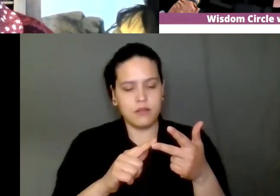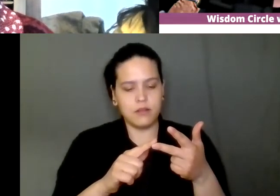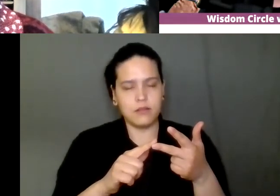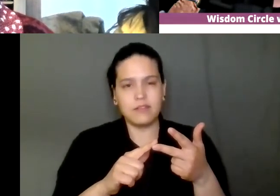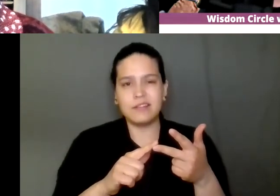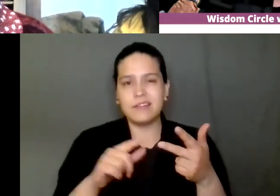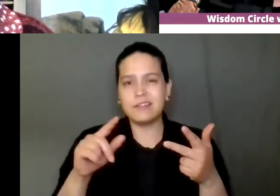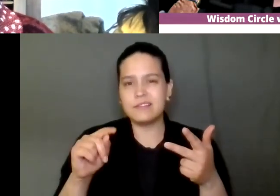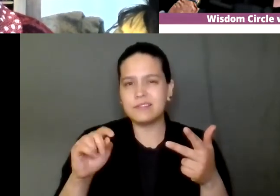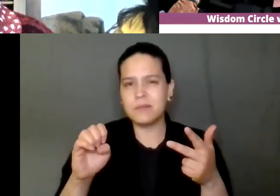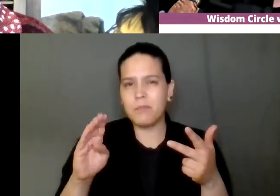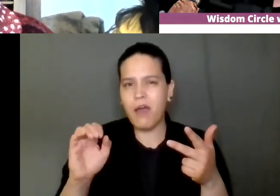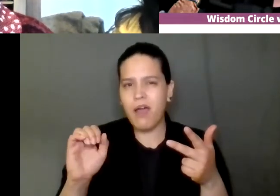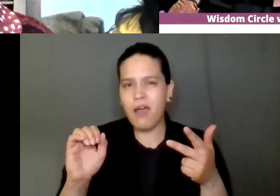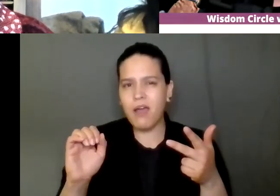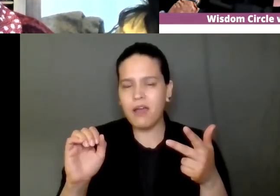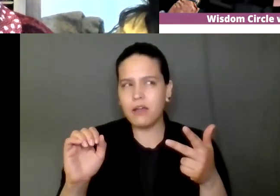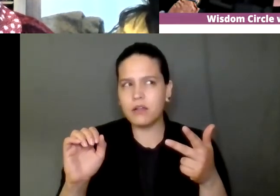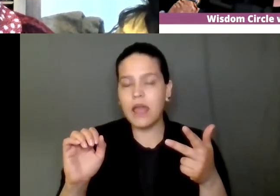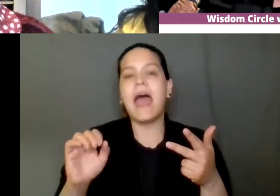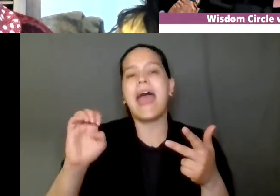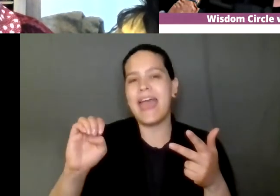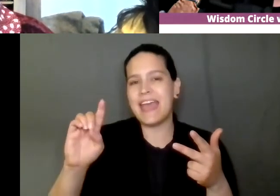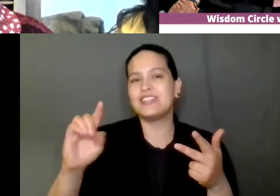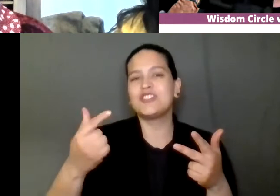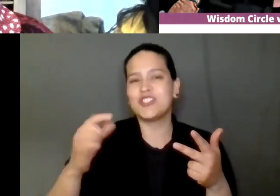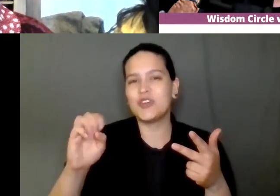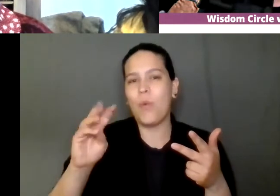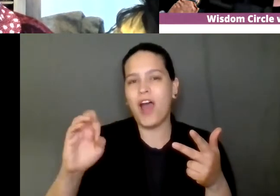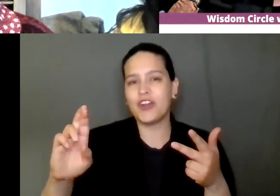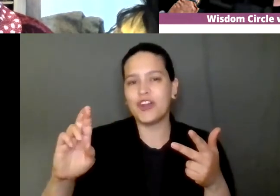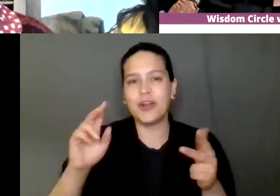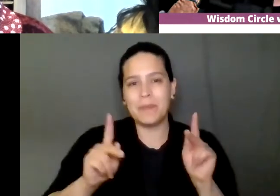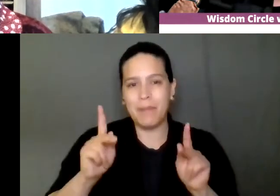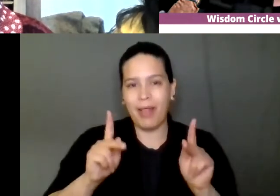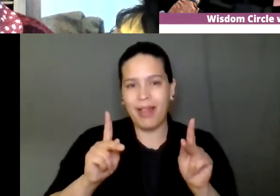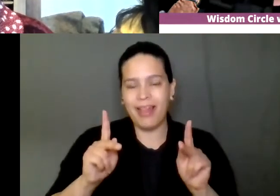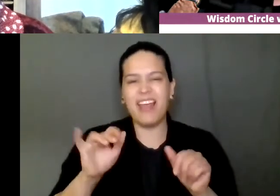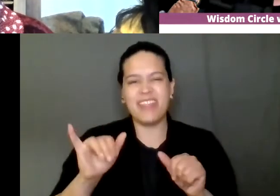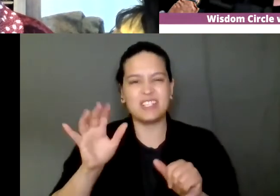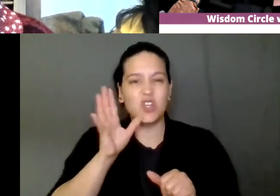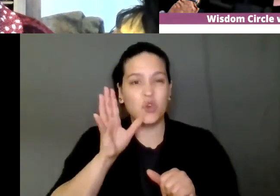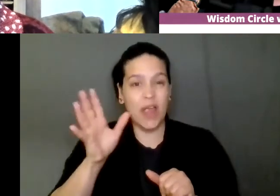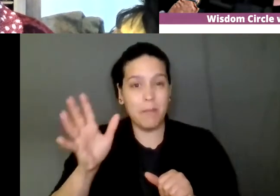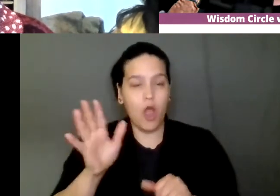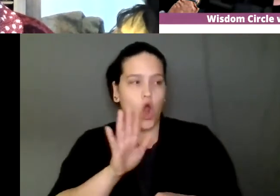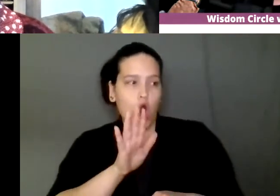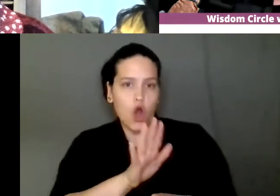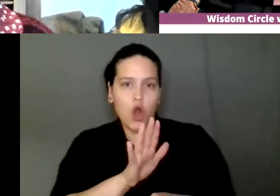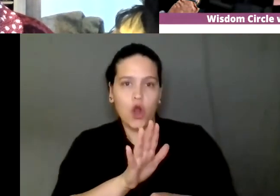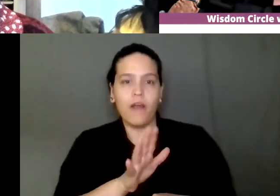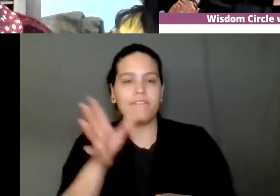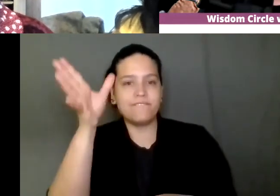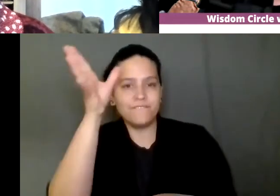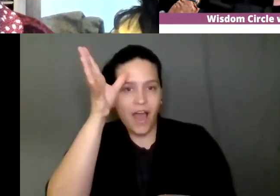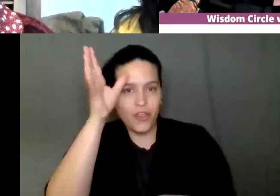Tabaha. Edgewater. Edgewater people. And that would be grandma's father's clan. And then